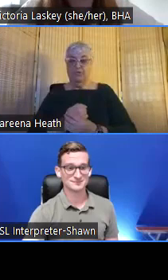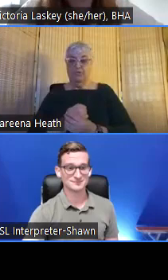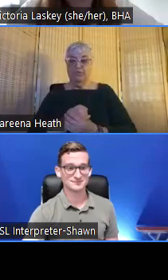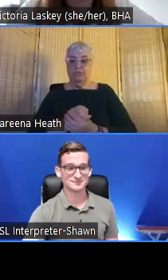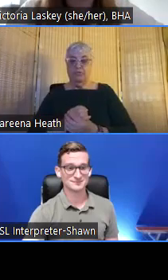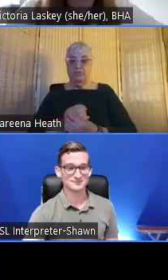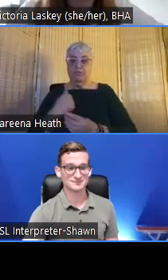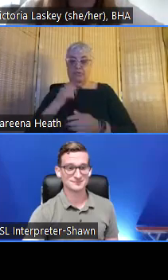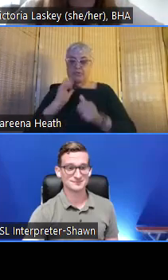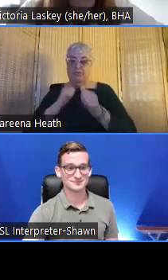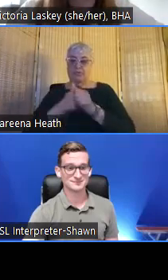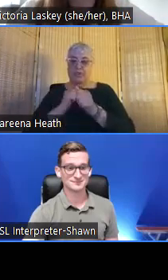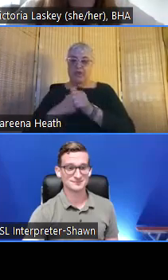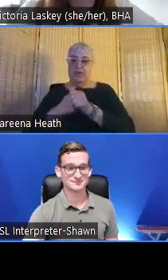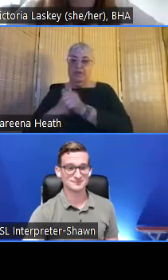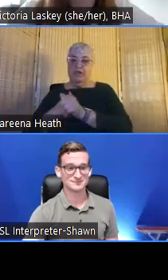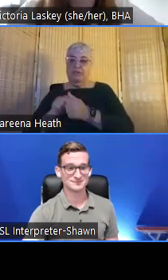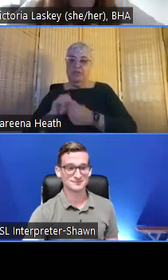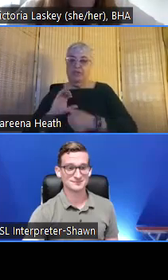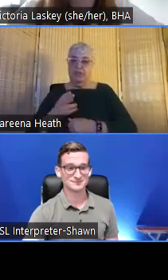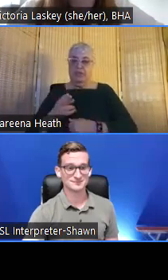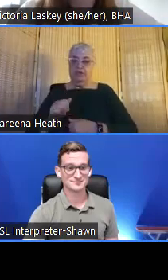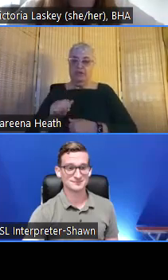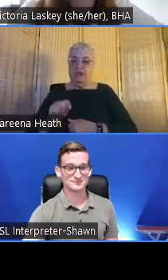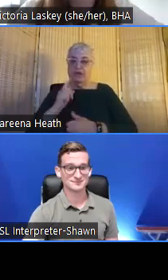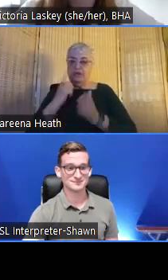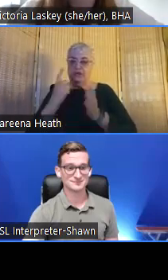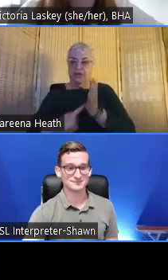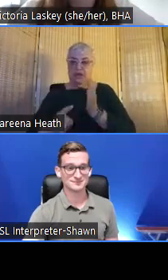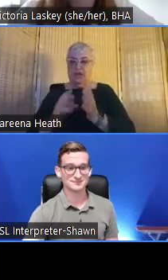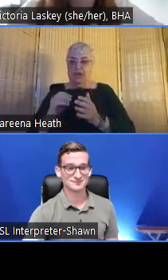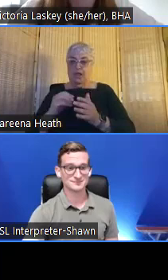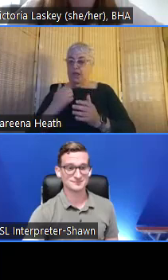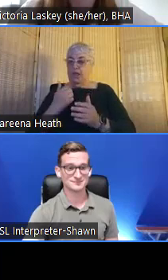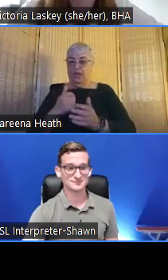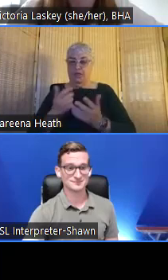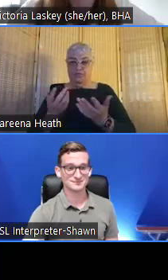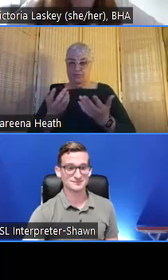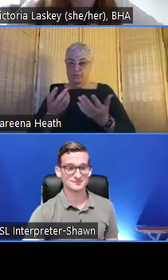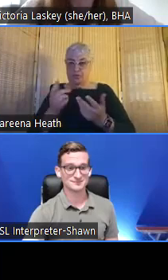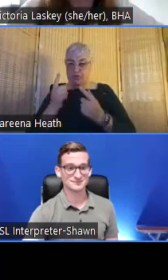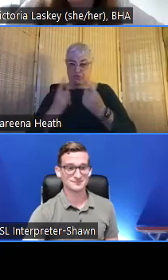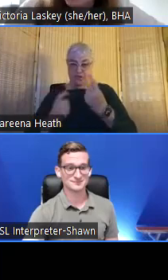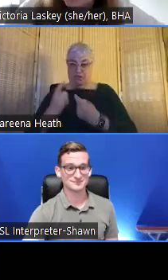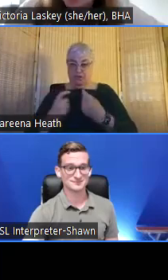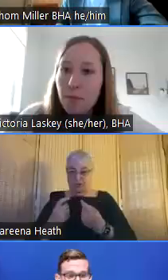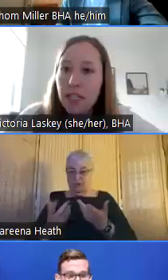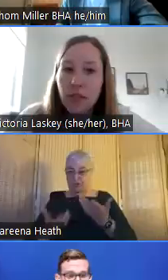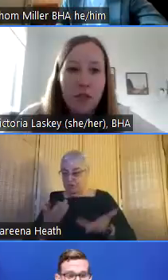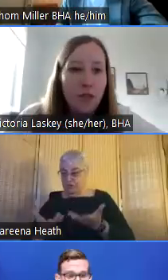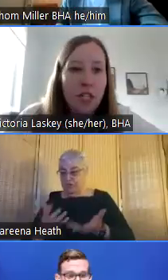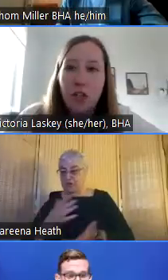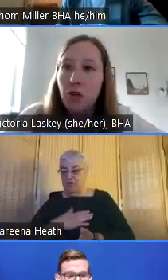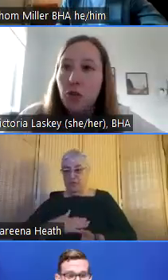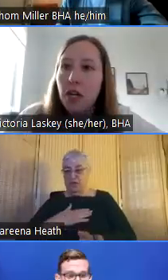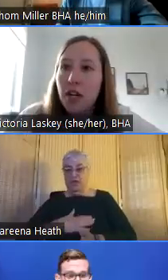I've kept up with the chat. I will double check that. And if there are any questions that I'm missing, please feel